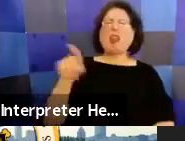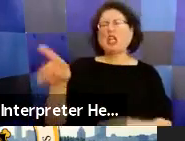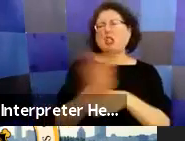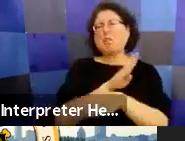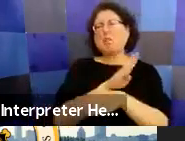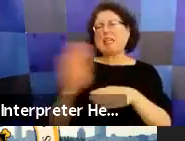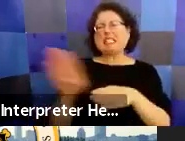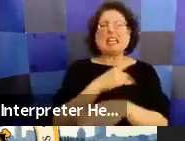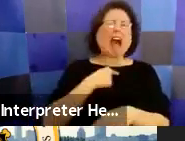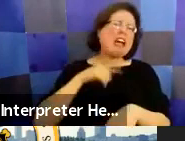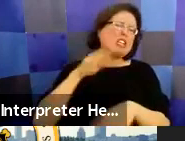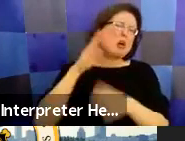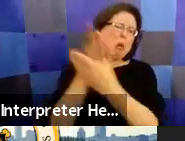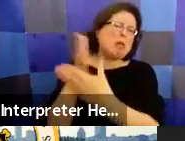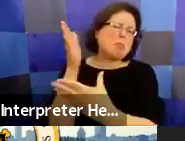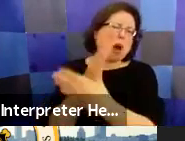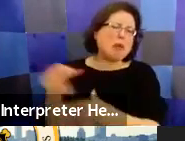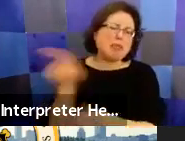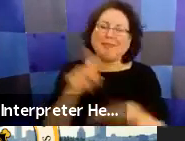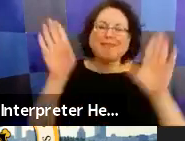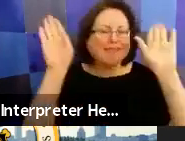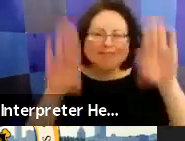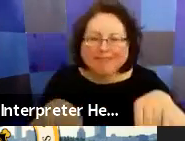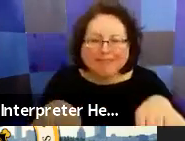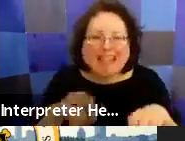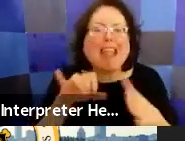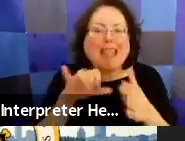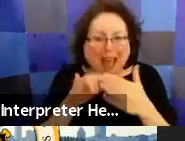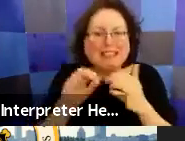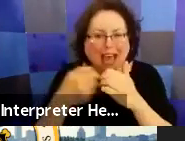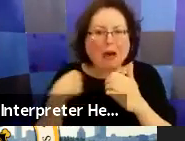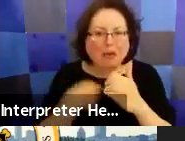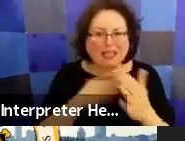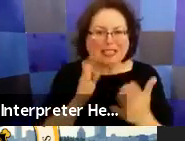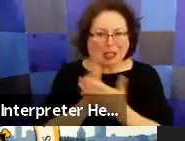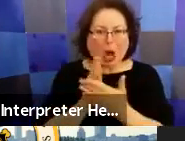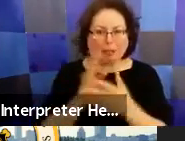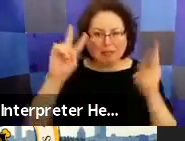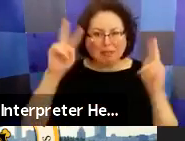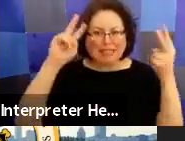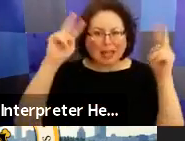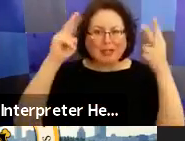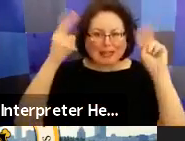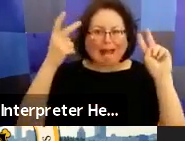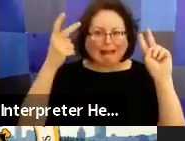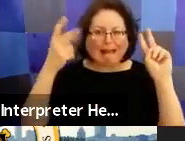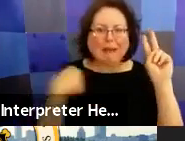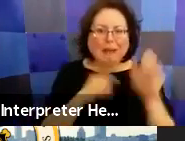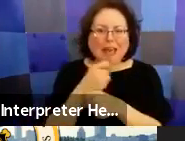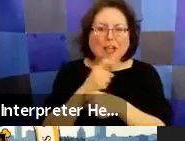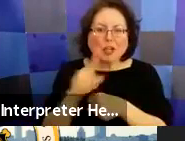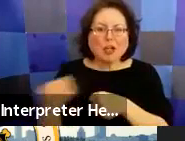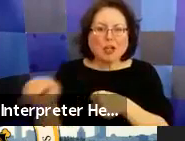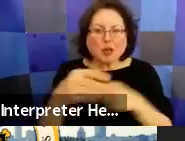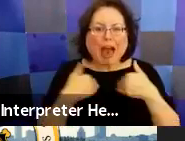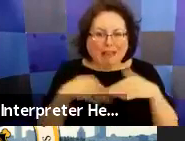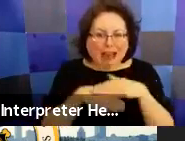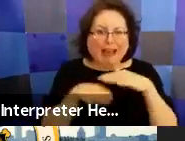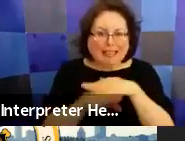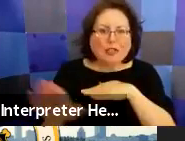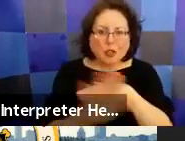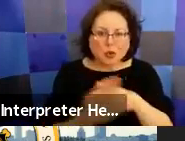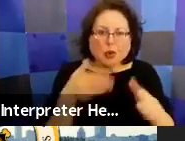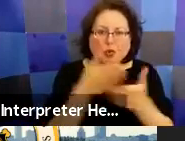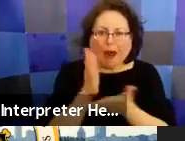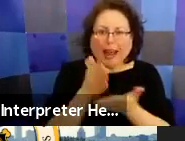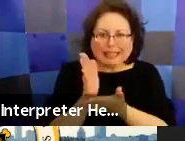what we do. We love to ask questions. That's how we prevent misunderstandings and how we make sure people have access to their rights. So, you know,